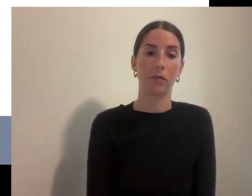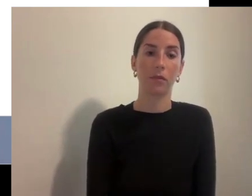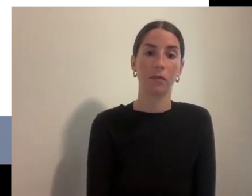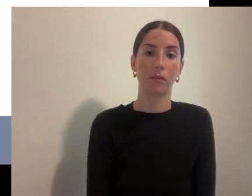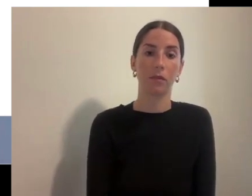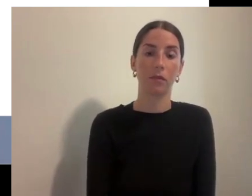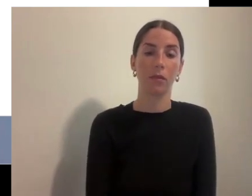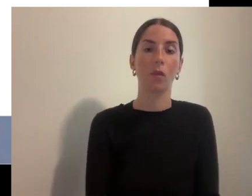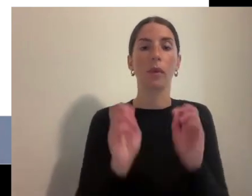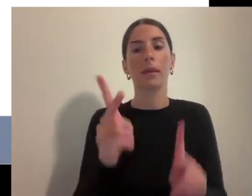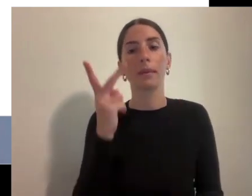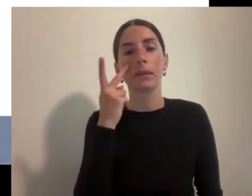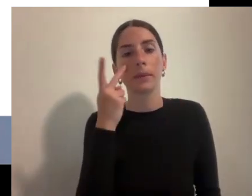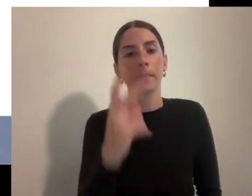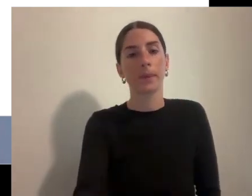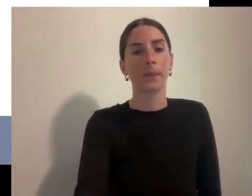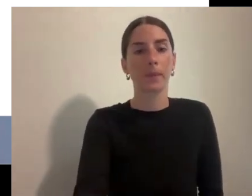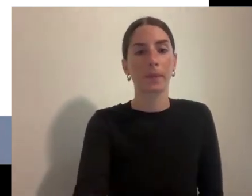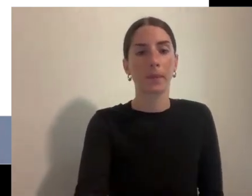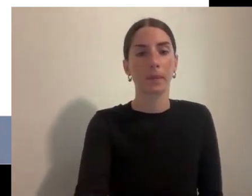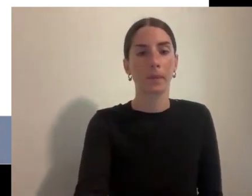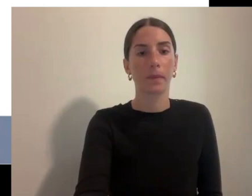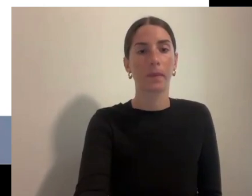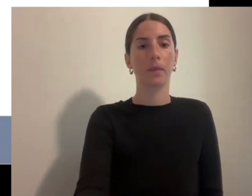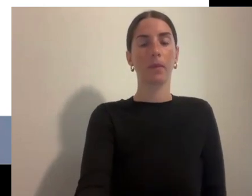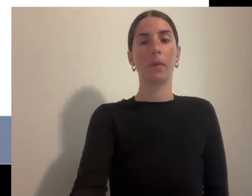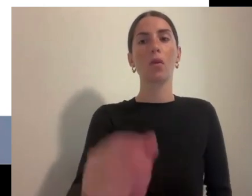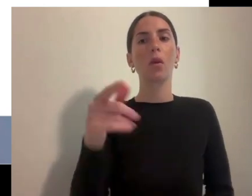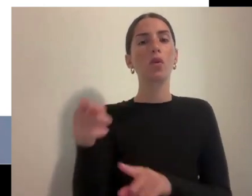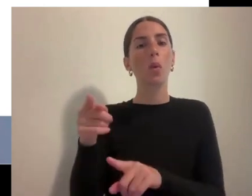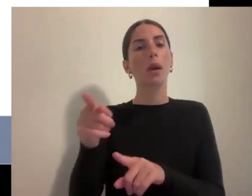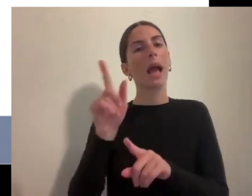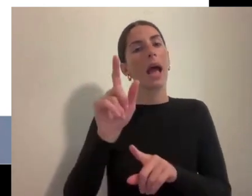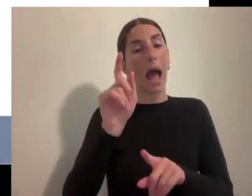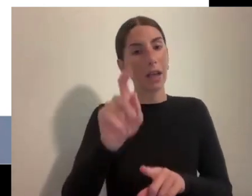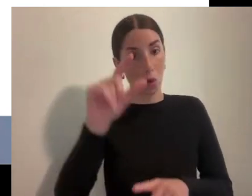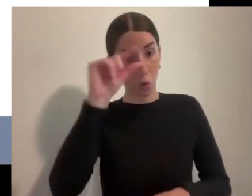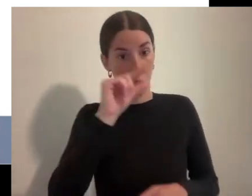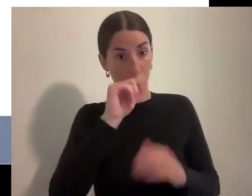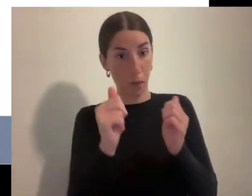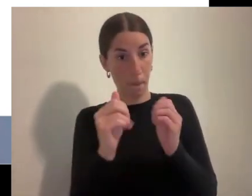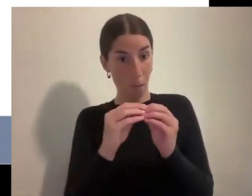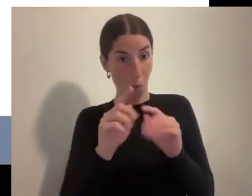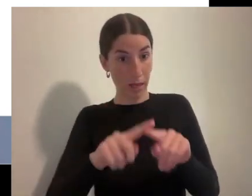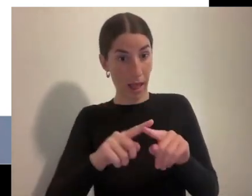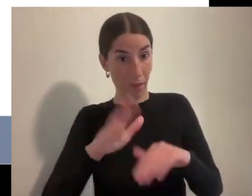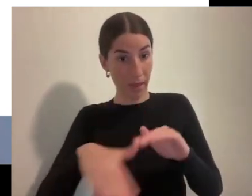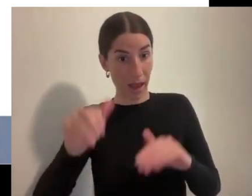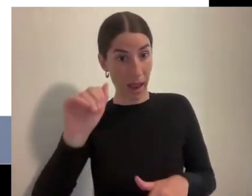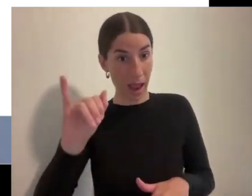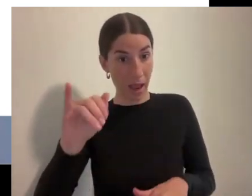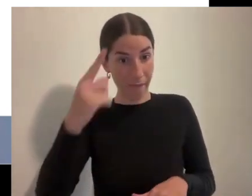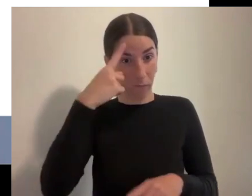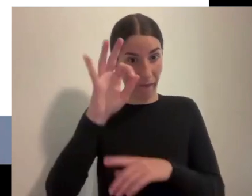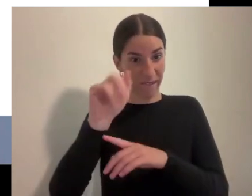okay, let me see. So Google, Delilah is asking, Google is more reliable than generative AI for factual